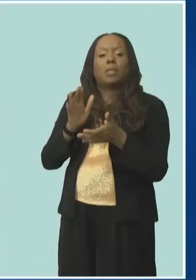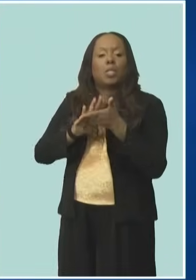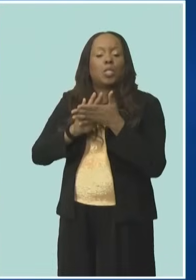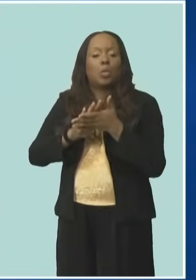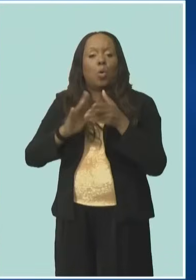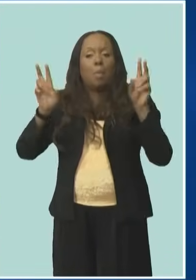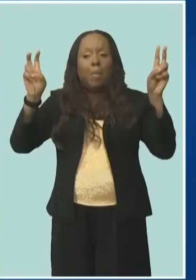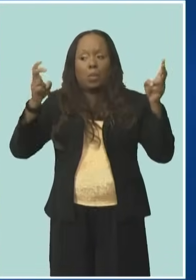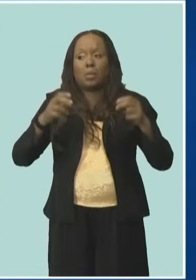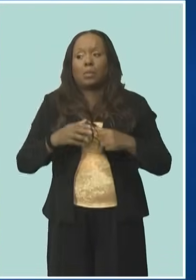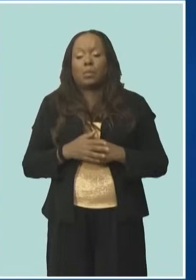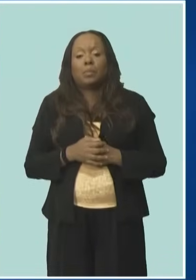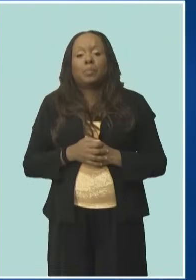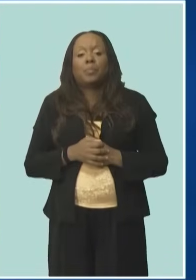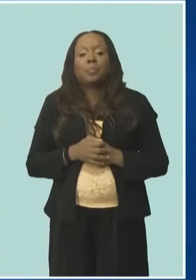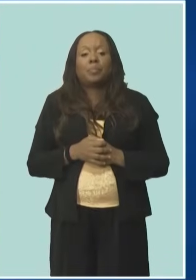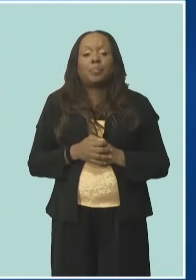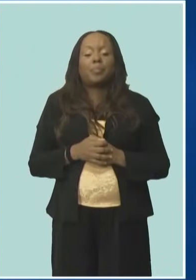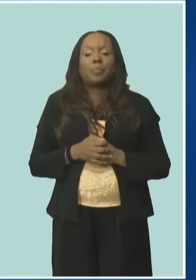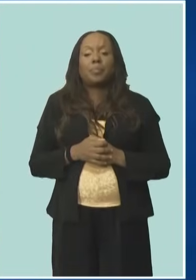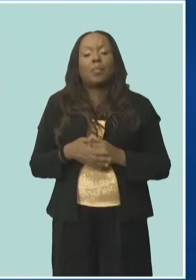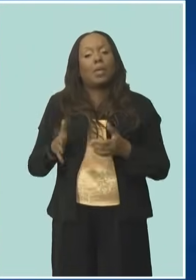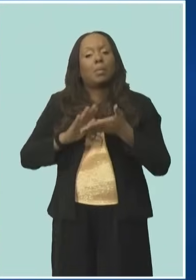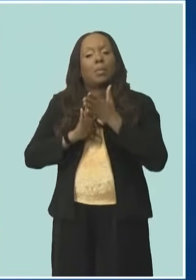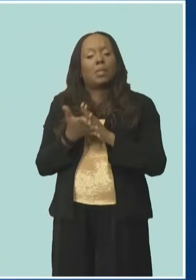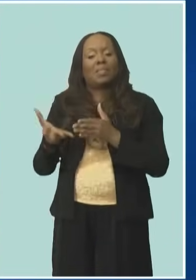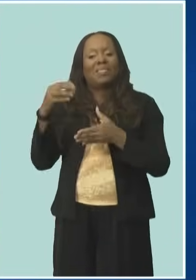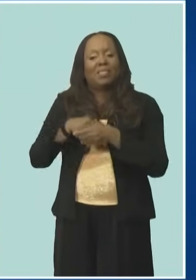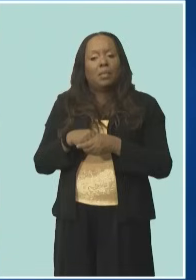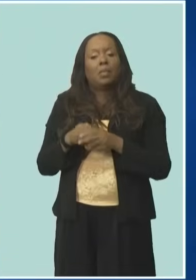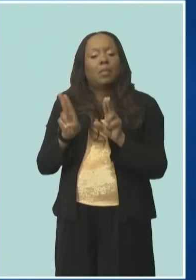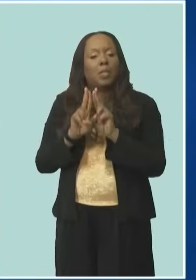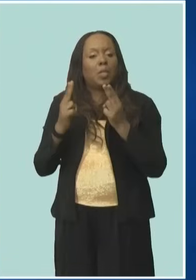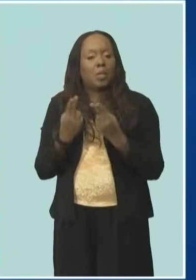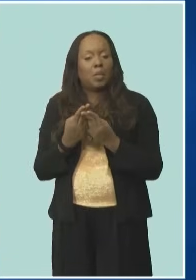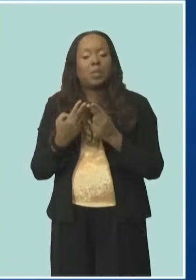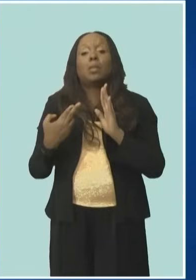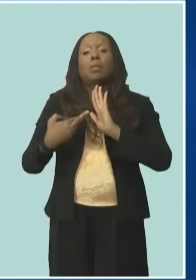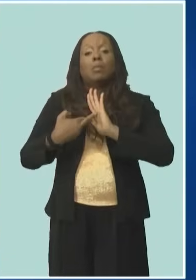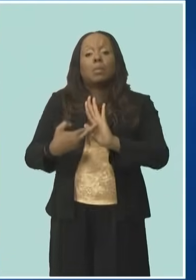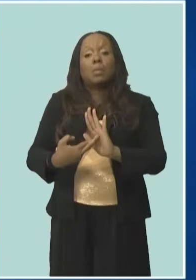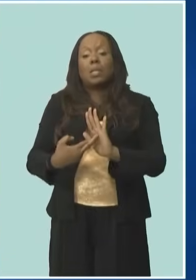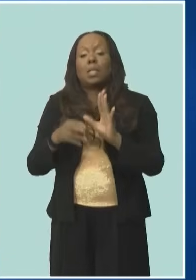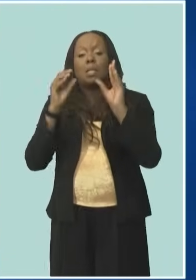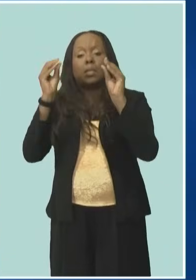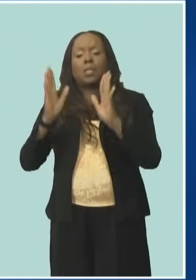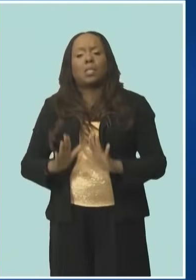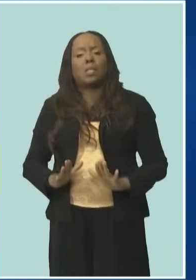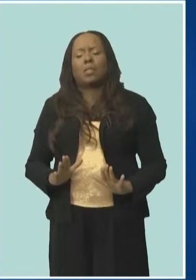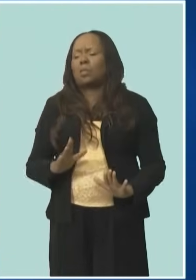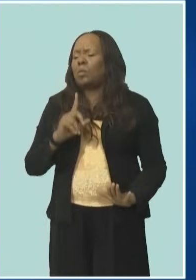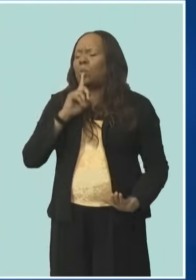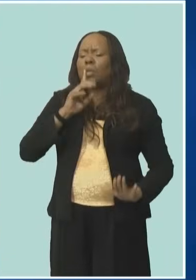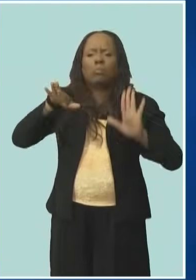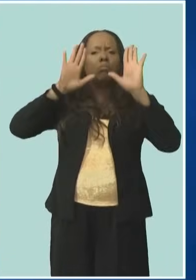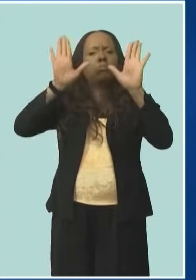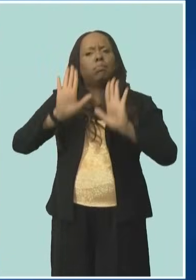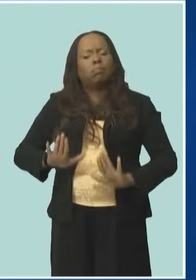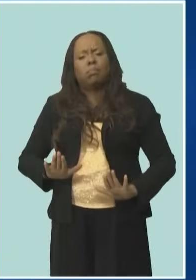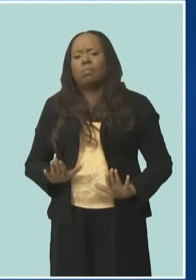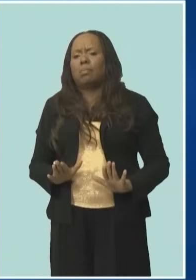to education led him to the trade union movement, where he represented teachers with distinction in